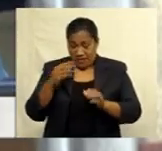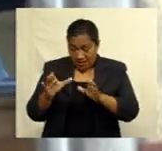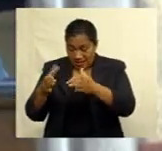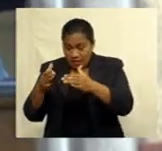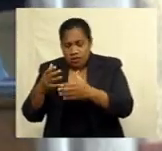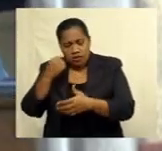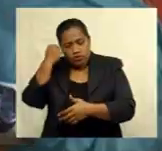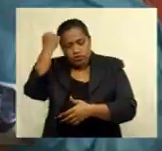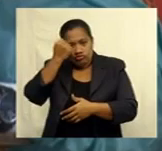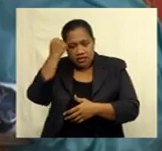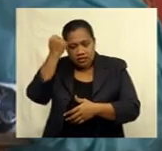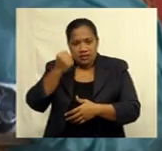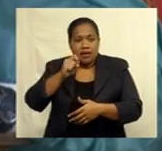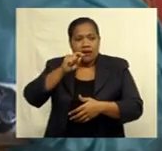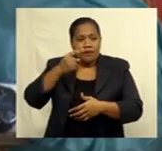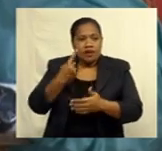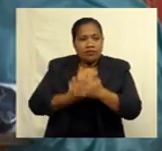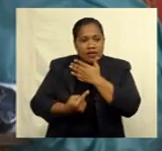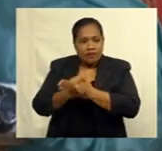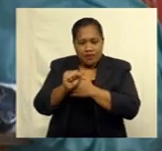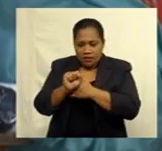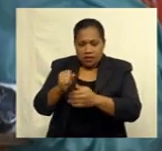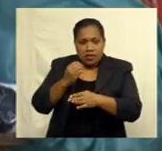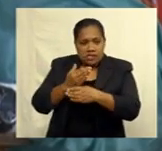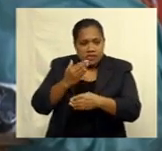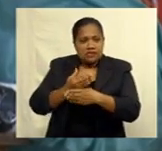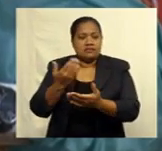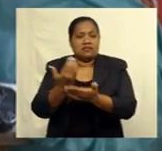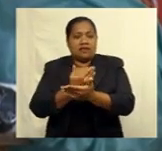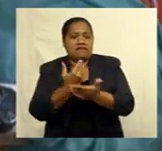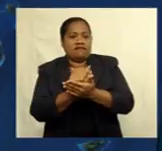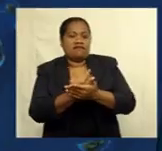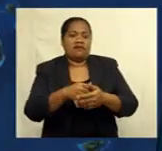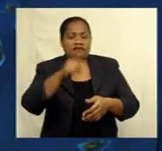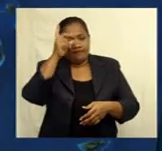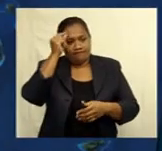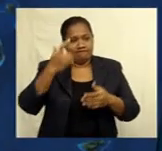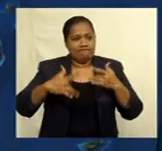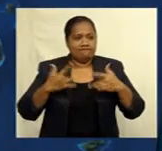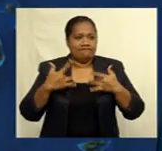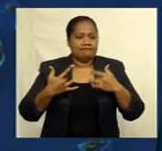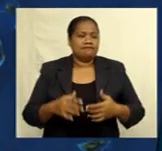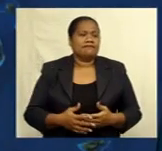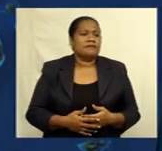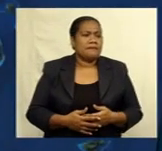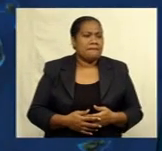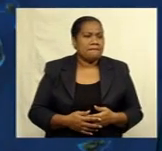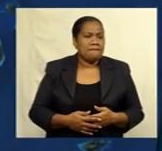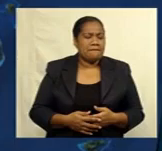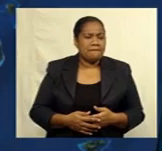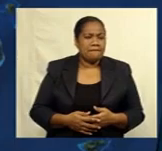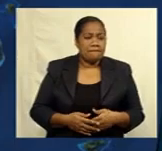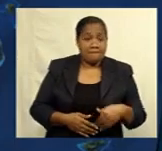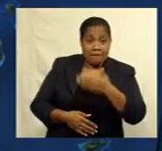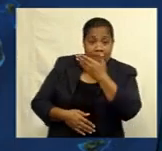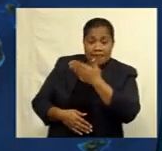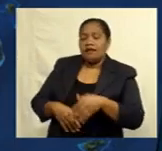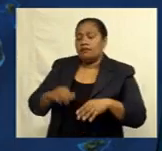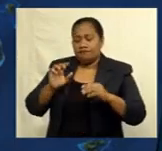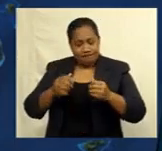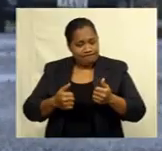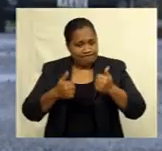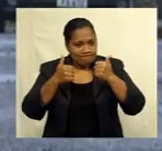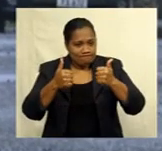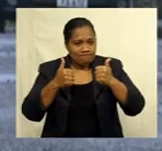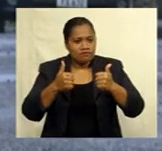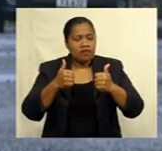has saved more Fijian lives. And that includes the containment zones, great levels of vaccination that we're seeing from